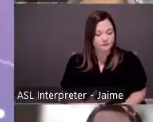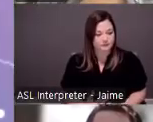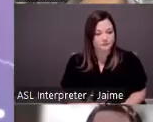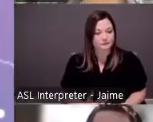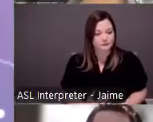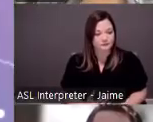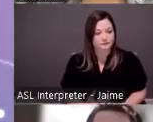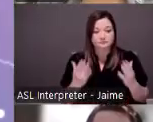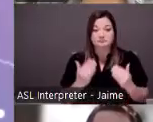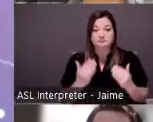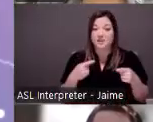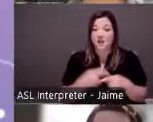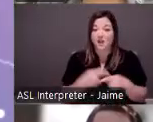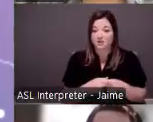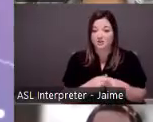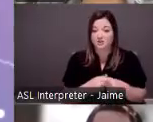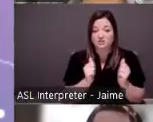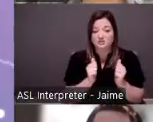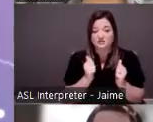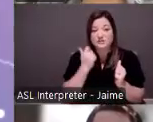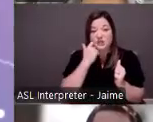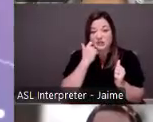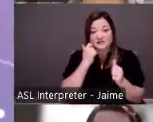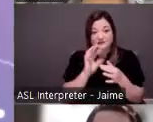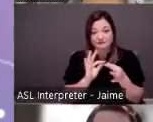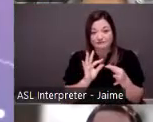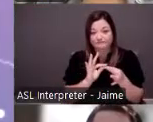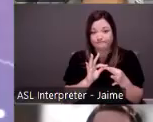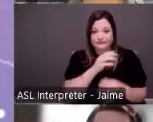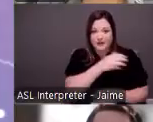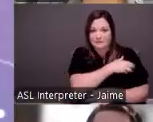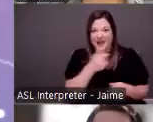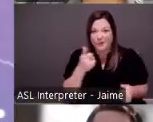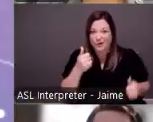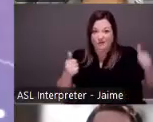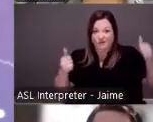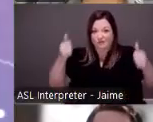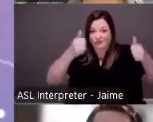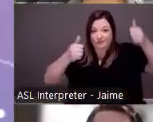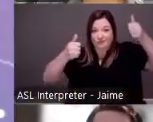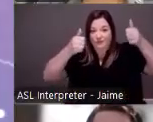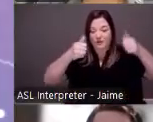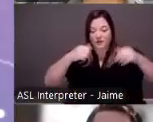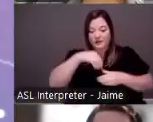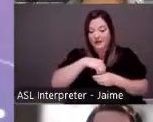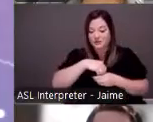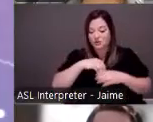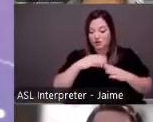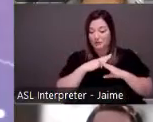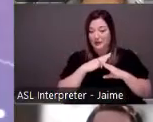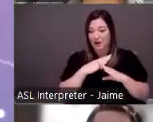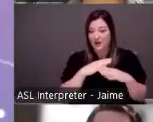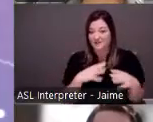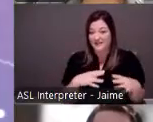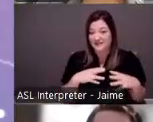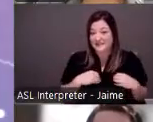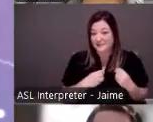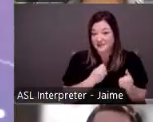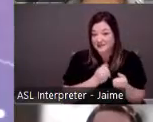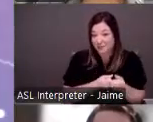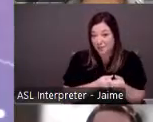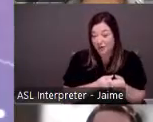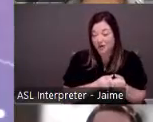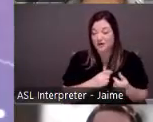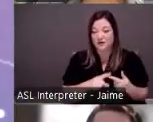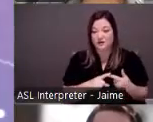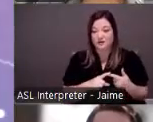In terms of some of the contradictions that I mentioned earlier, power dynamic, as well internal barrier of accepting support, and that's how they lead